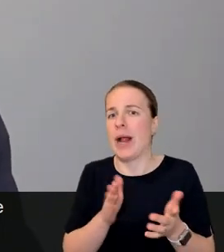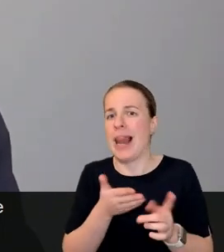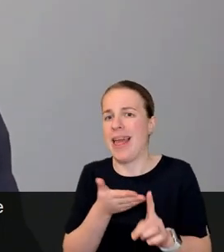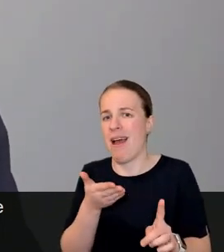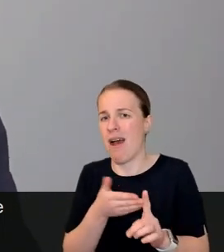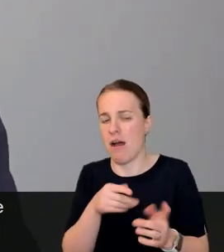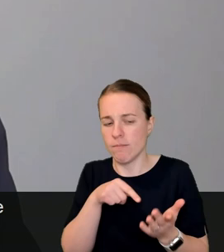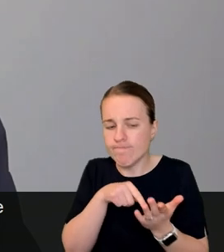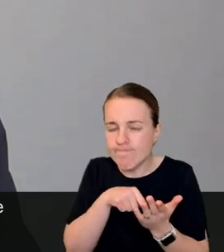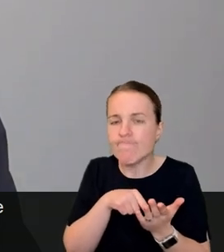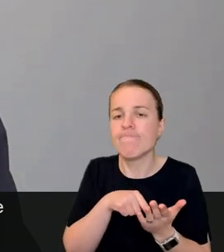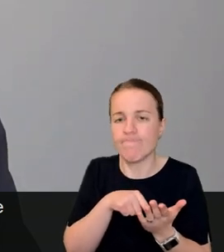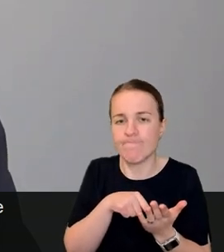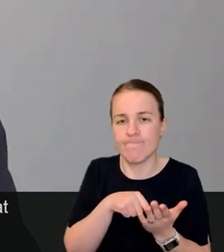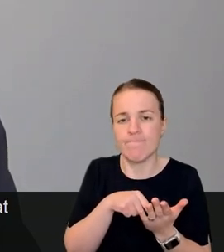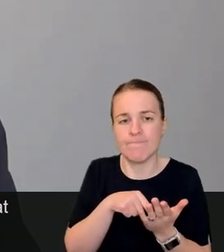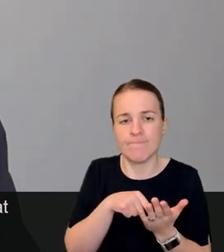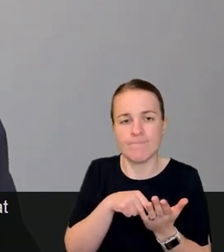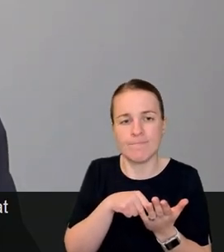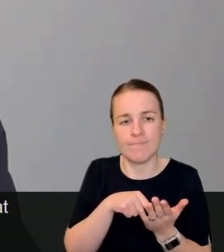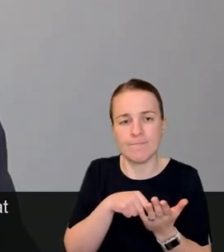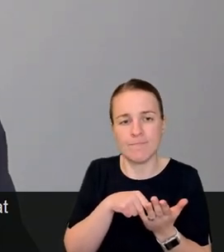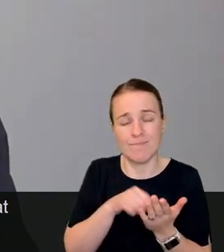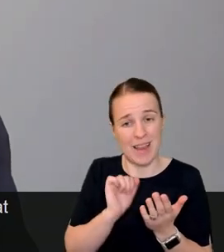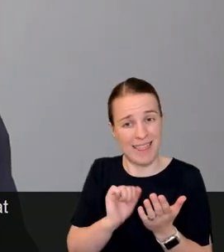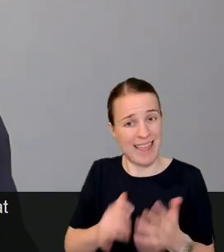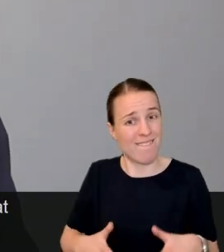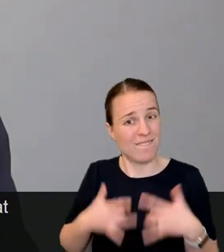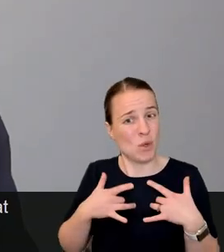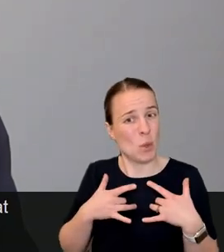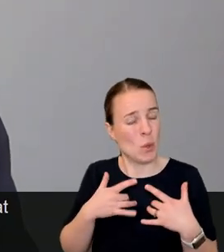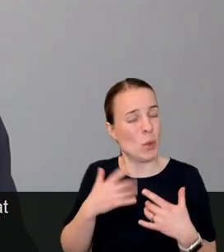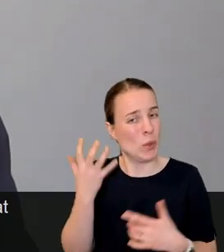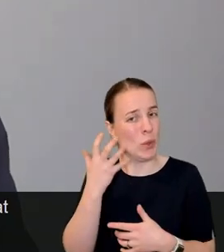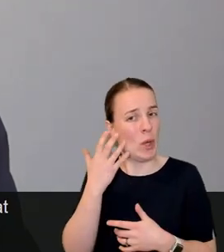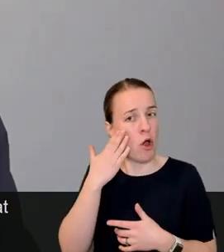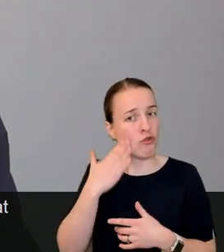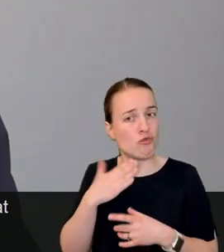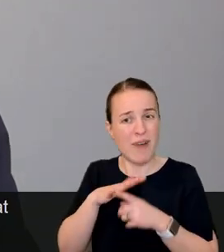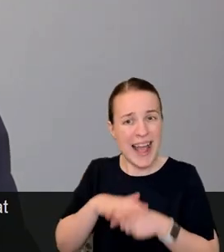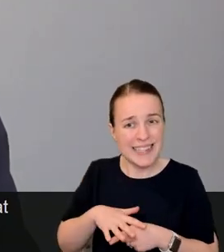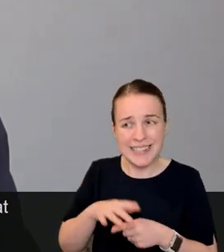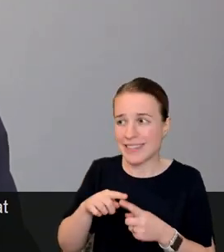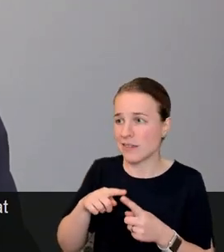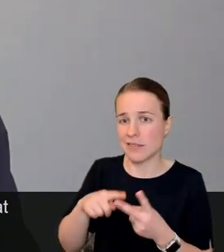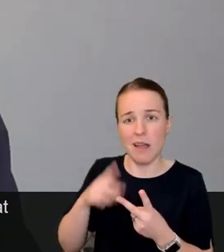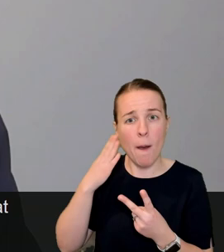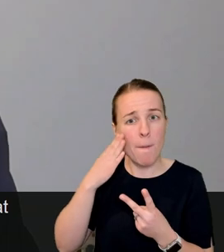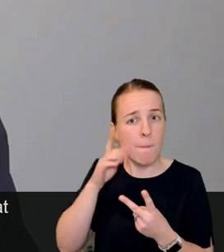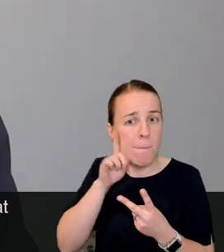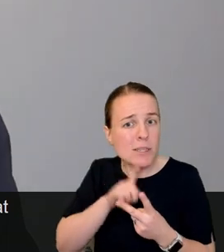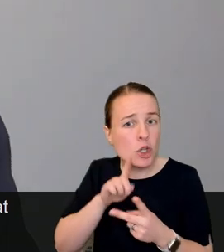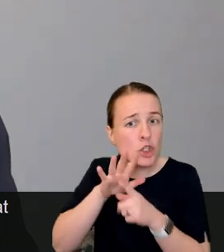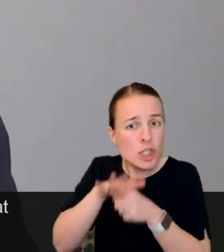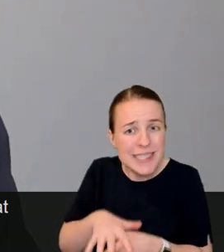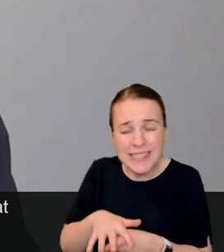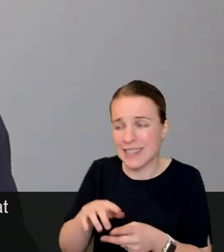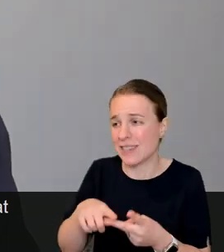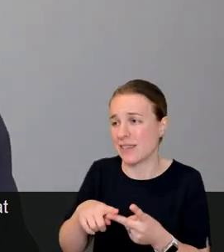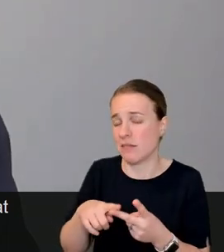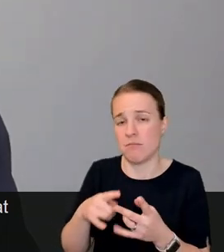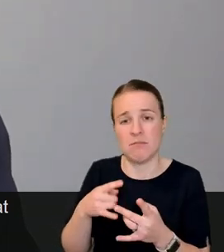that they hold views that are racist, misogynistic, sexist, homophobic,